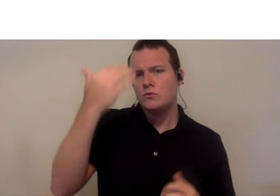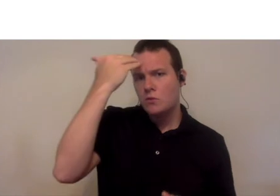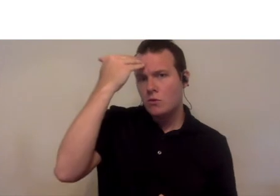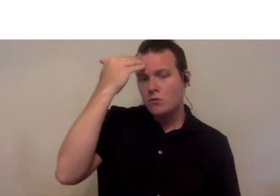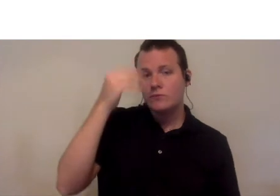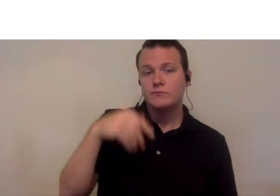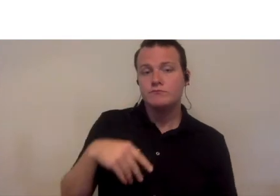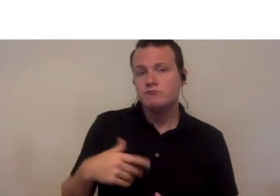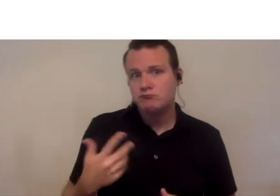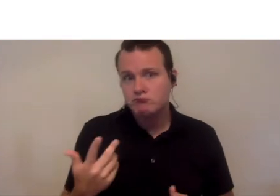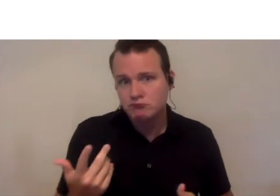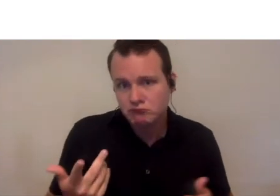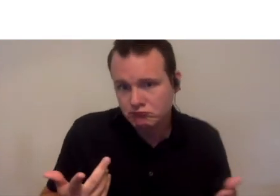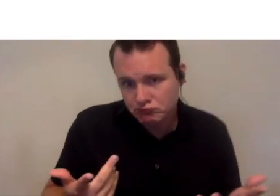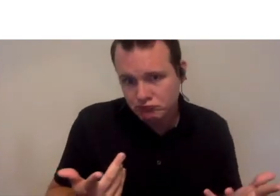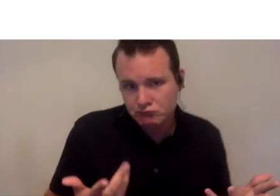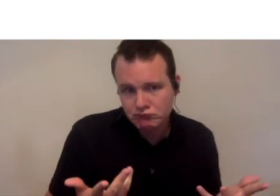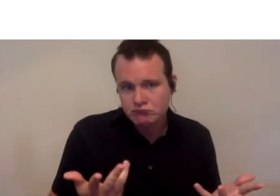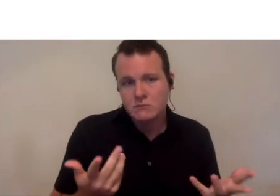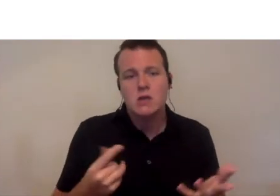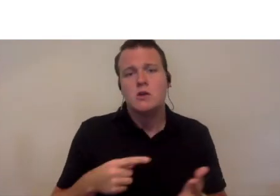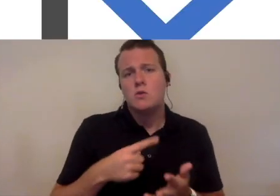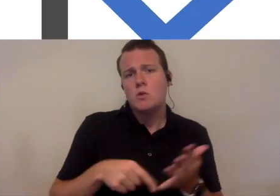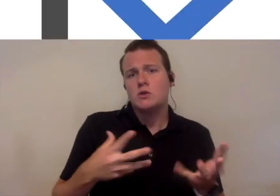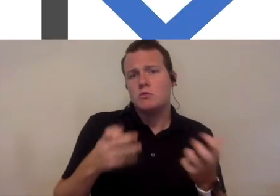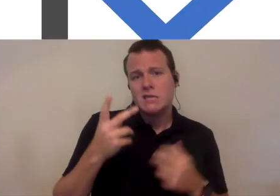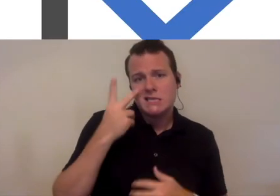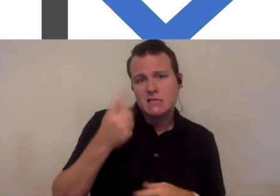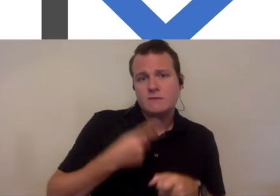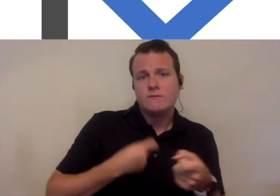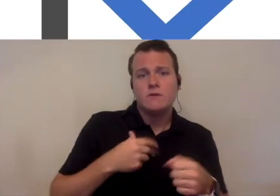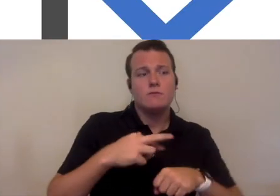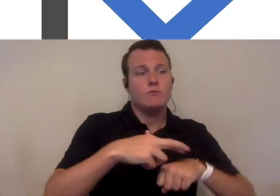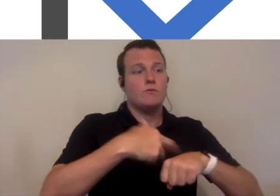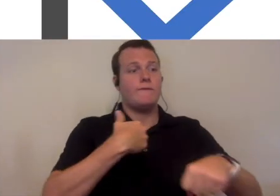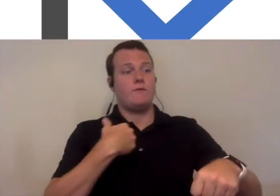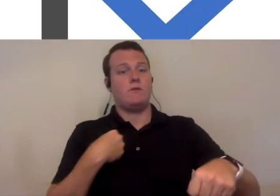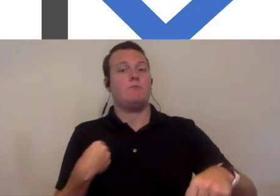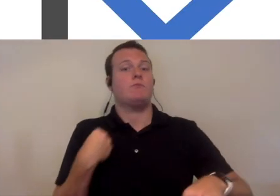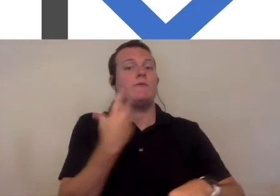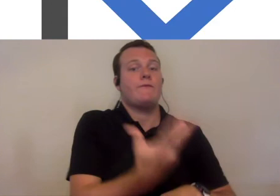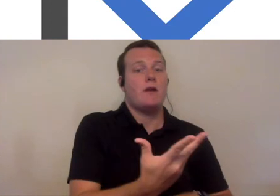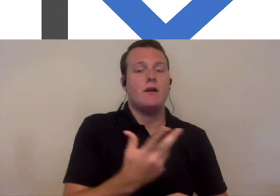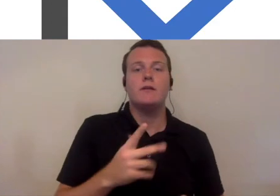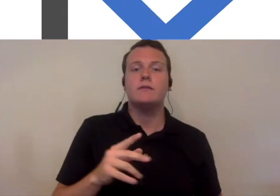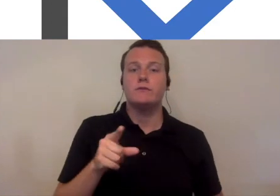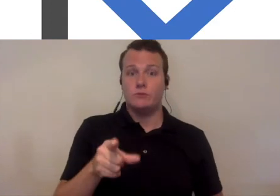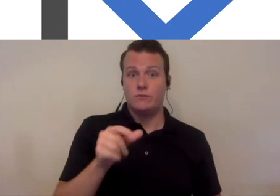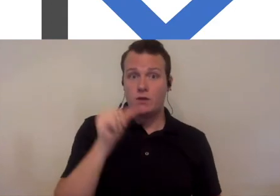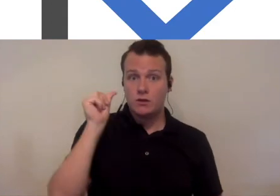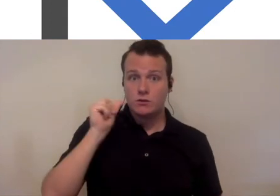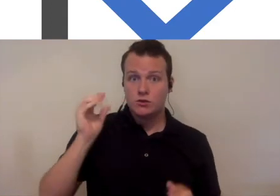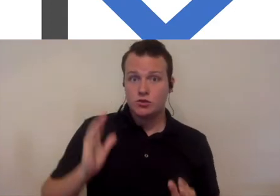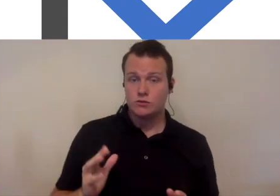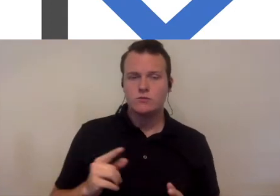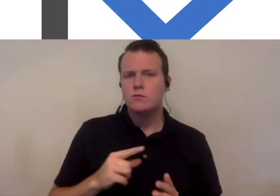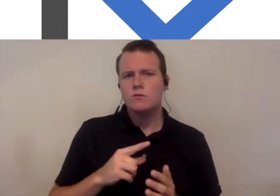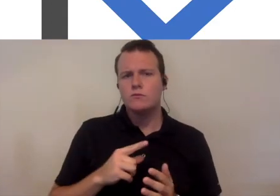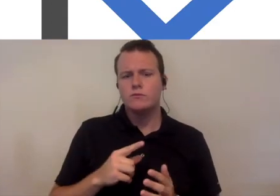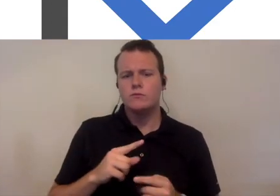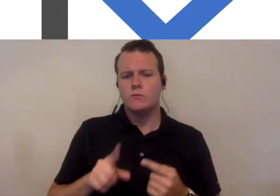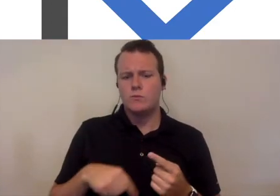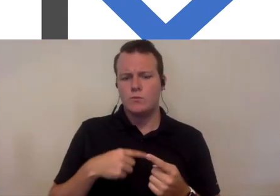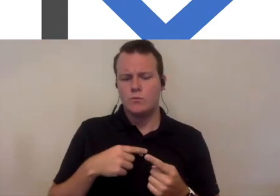what is it you would like to see from a referral provider? So you as the audiologist, what is it